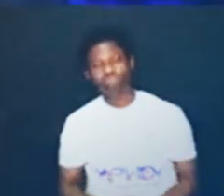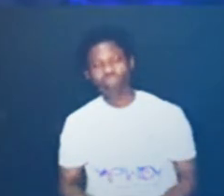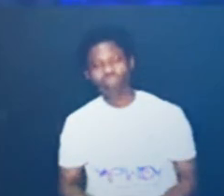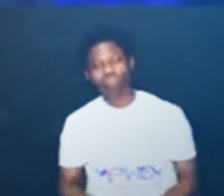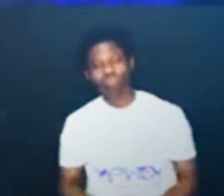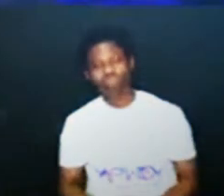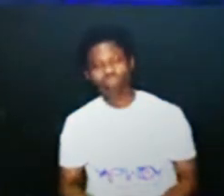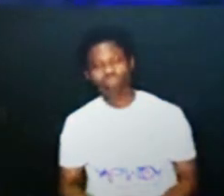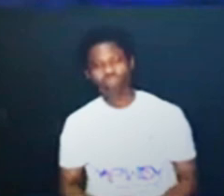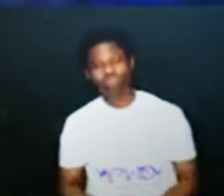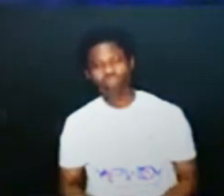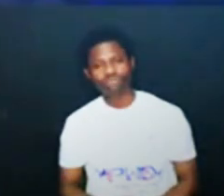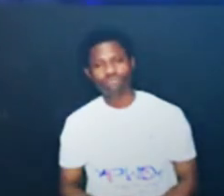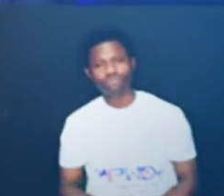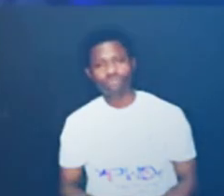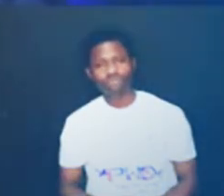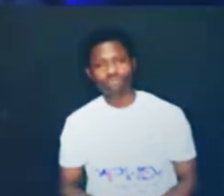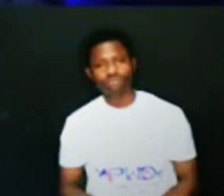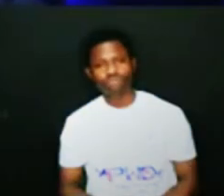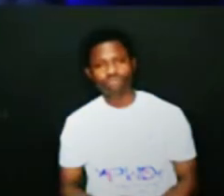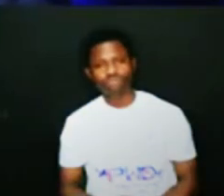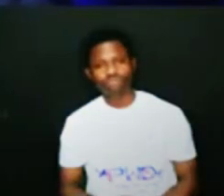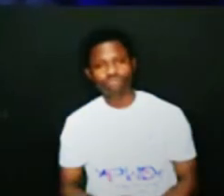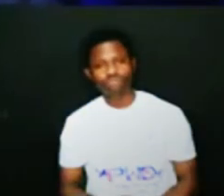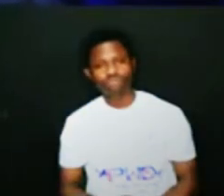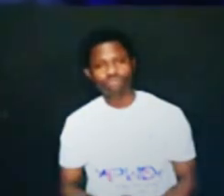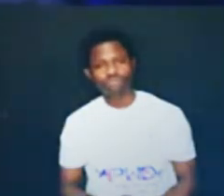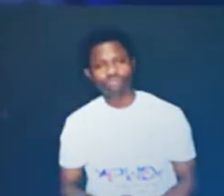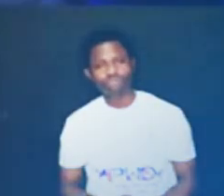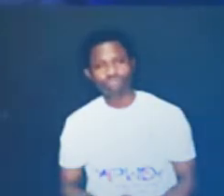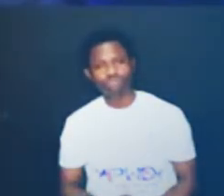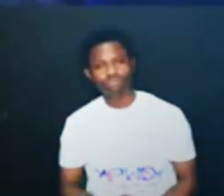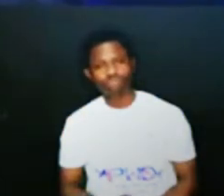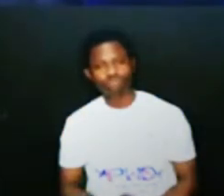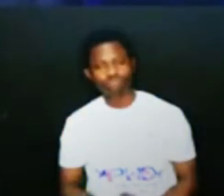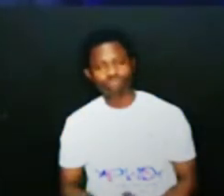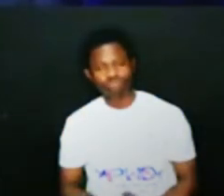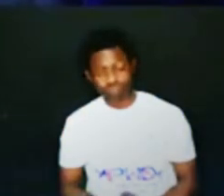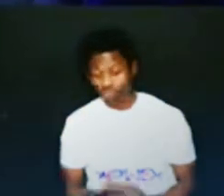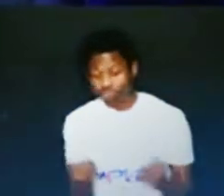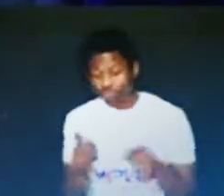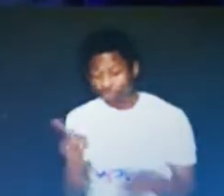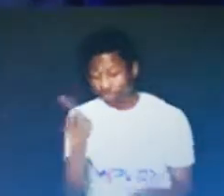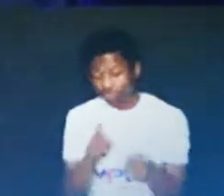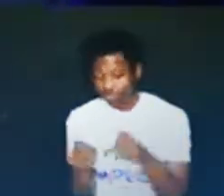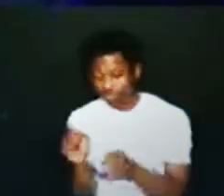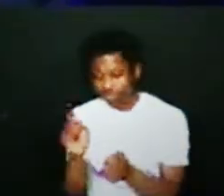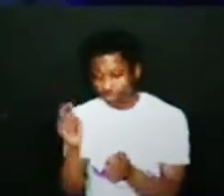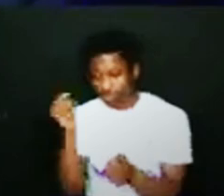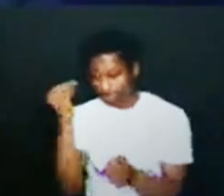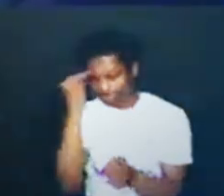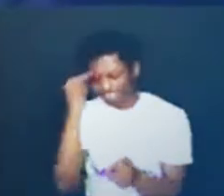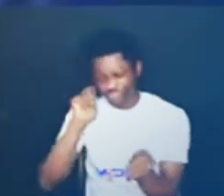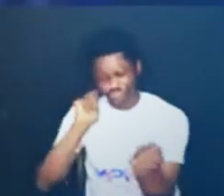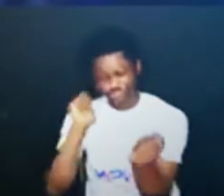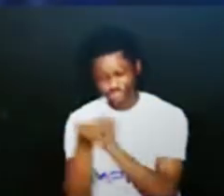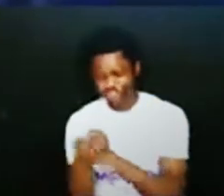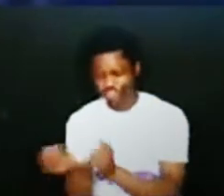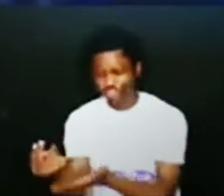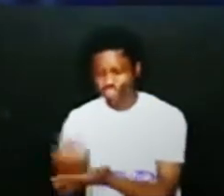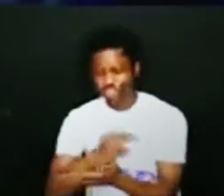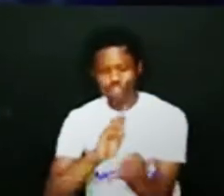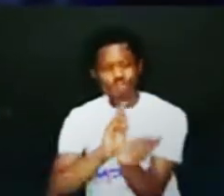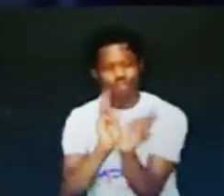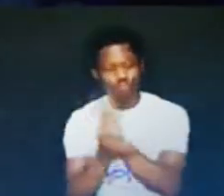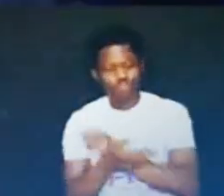ne jedi anana brabo. As people turn to the Lord, then his business will also be dwindling. So let's kill him. So this is